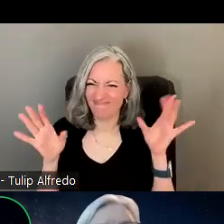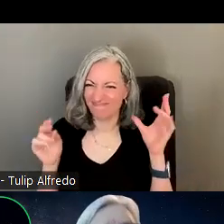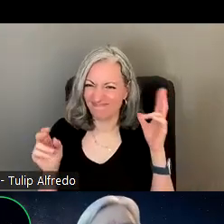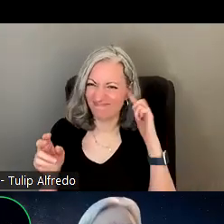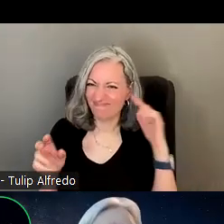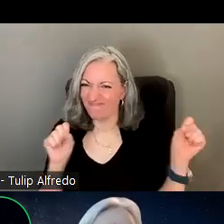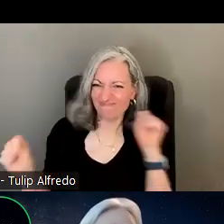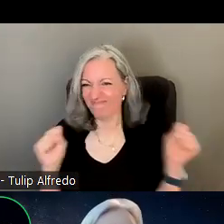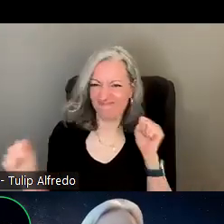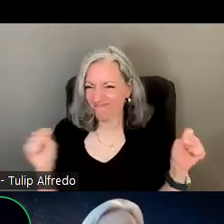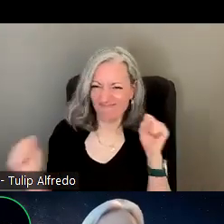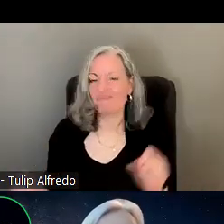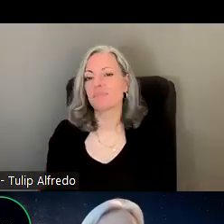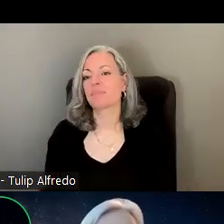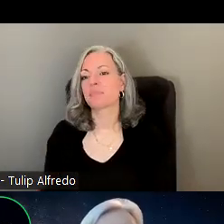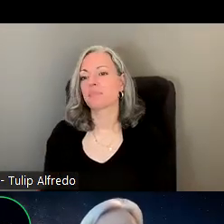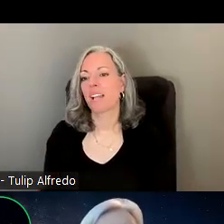I'm sorry, Deborah. I